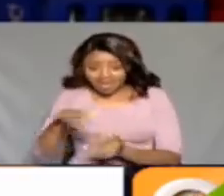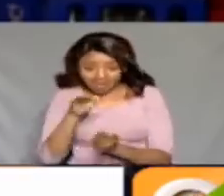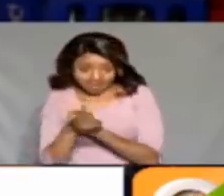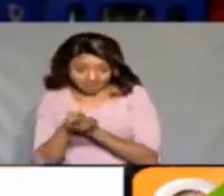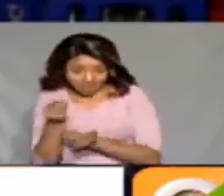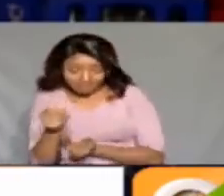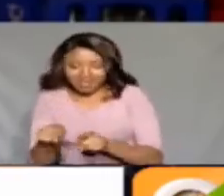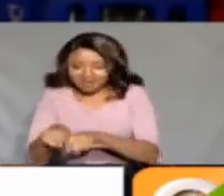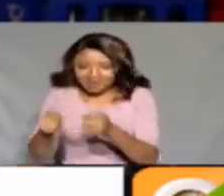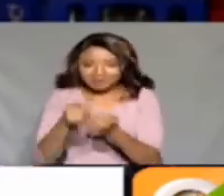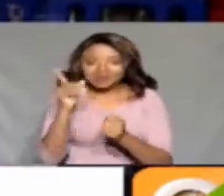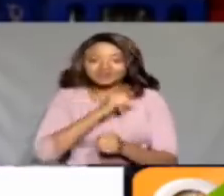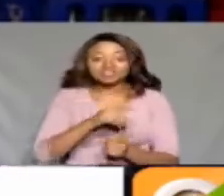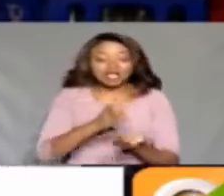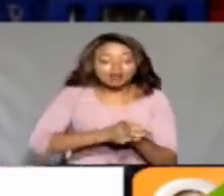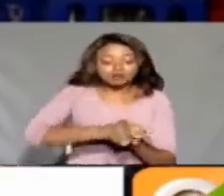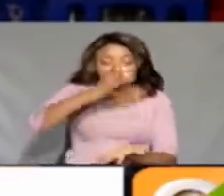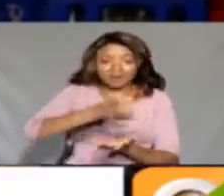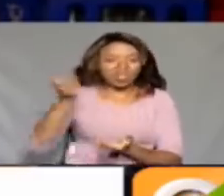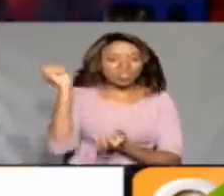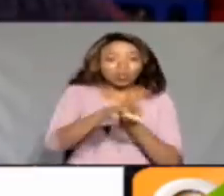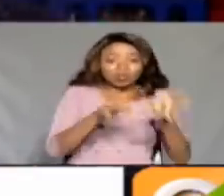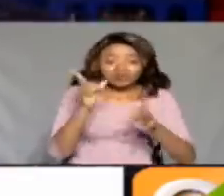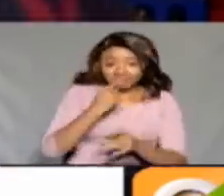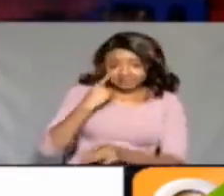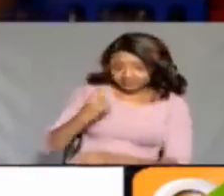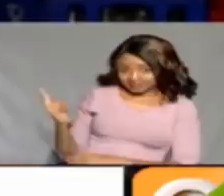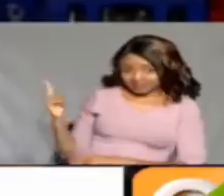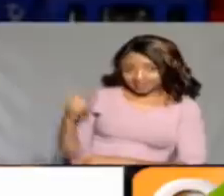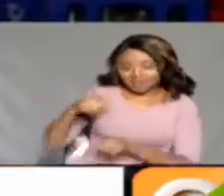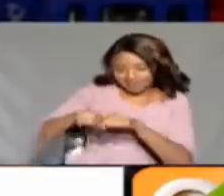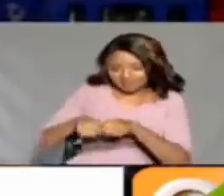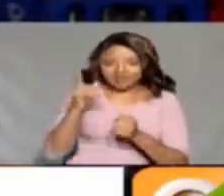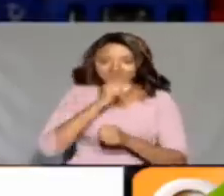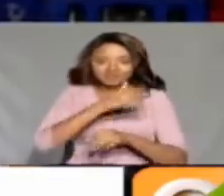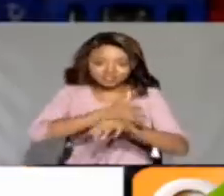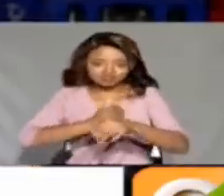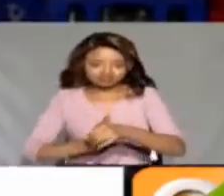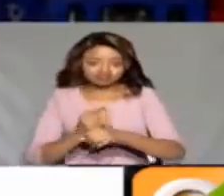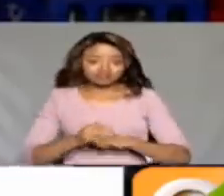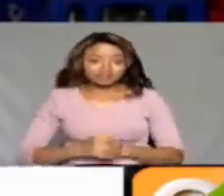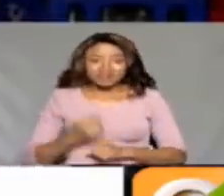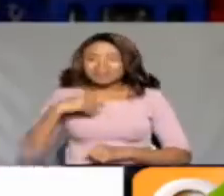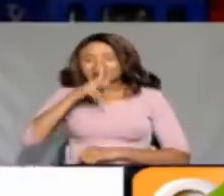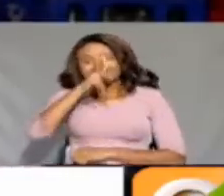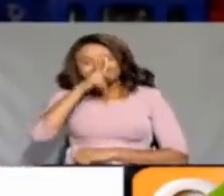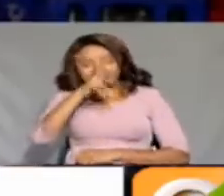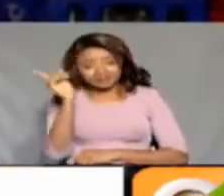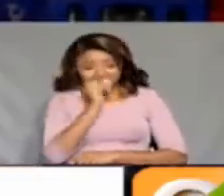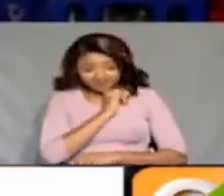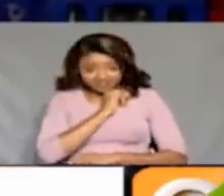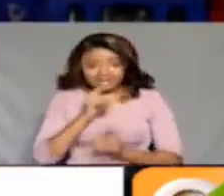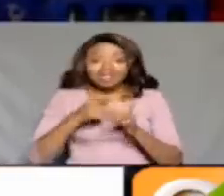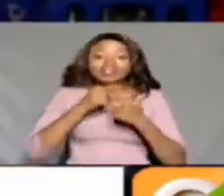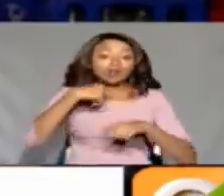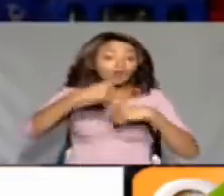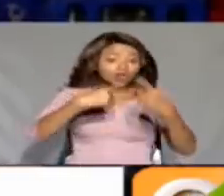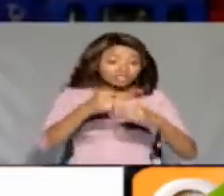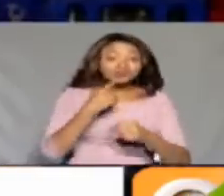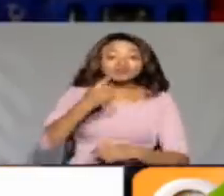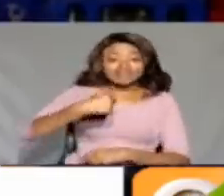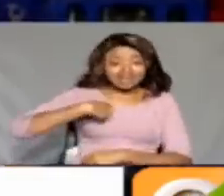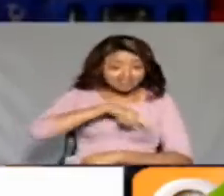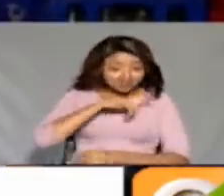wakaanza kuturushia mashupa. Hata wakanigonga na chupa hapa ikanikata. Mimi nikapiga duru. Wakaendelea wakaniambia